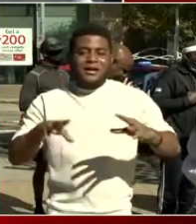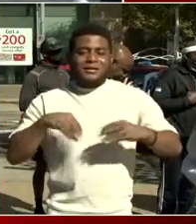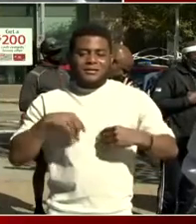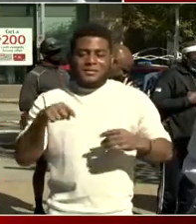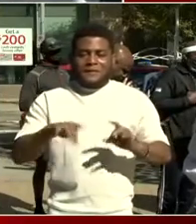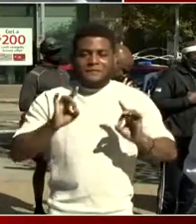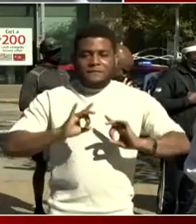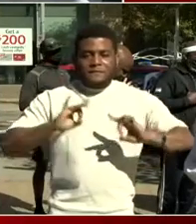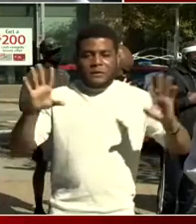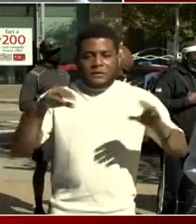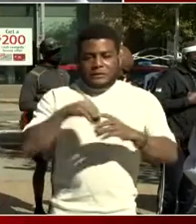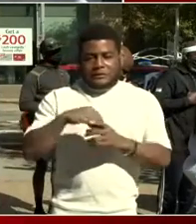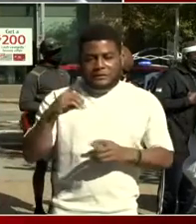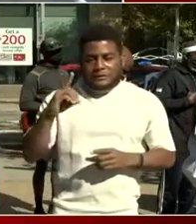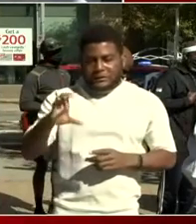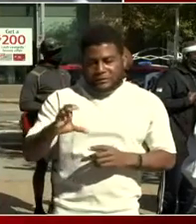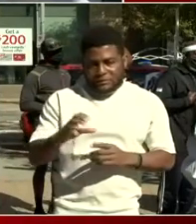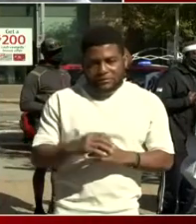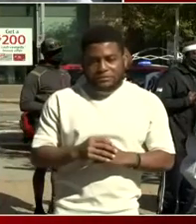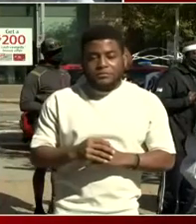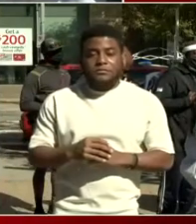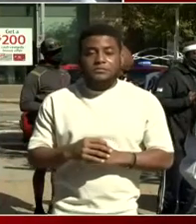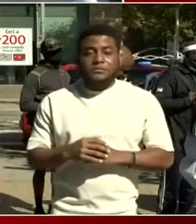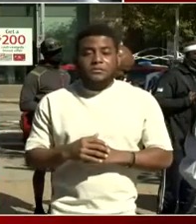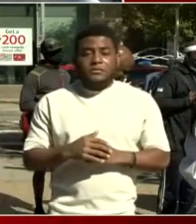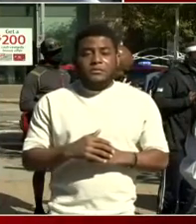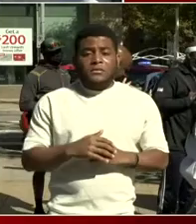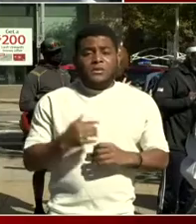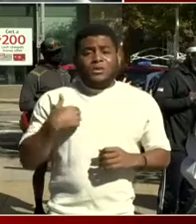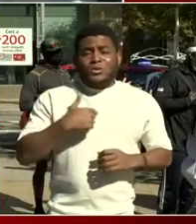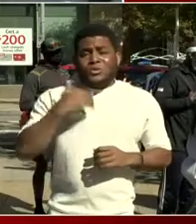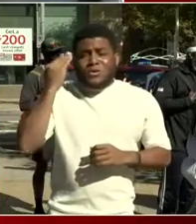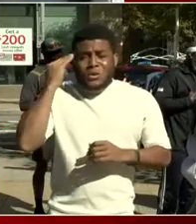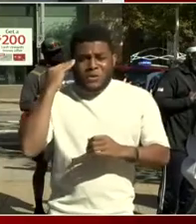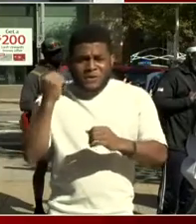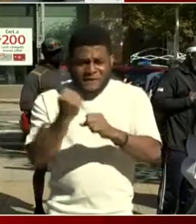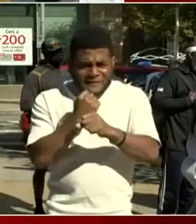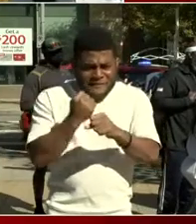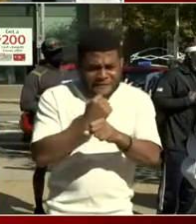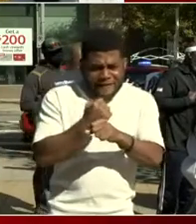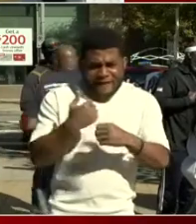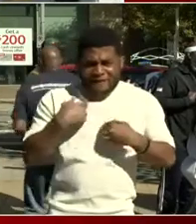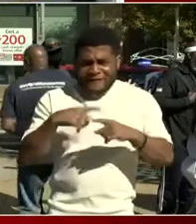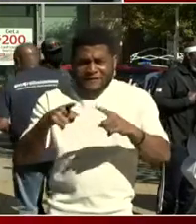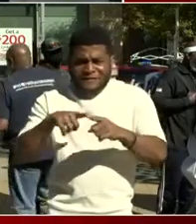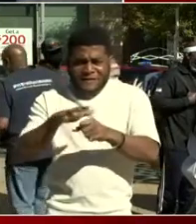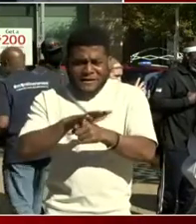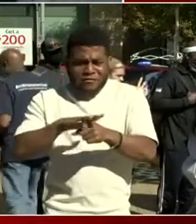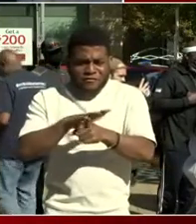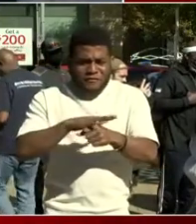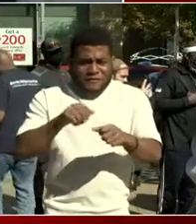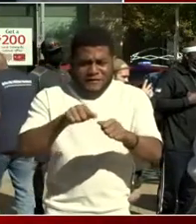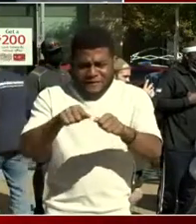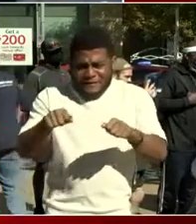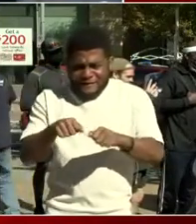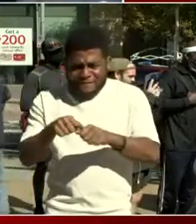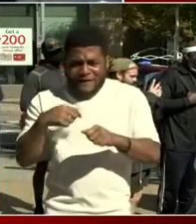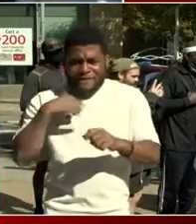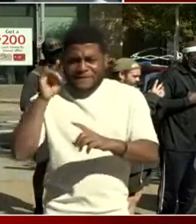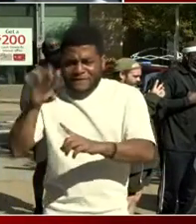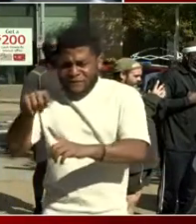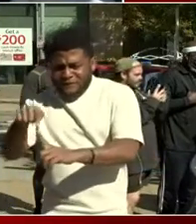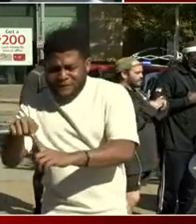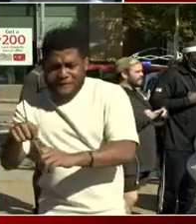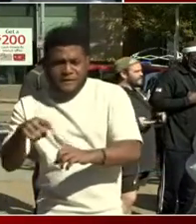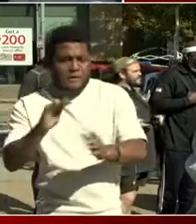And unfortunately, we know from the statistics that there are neighborhoods that deal with a disproportionate amount of